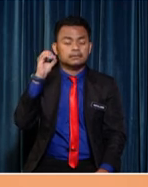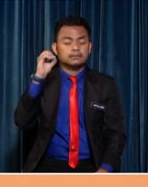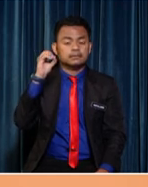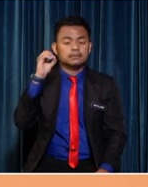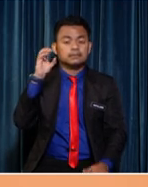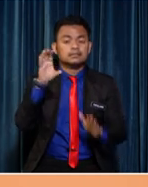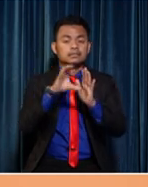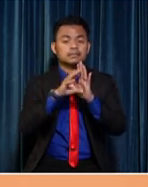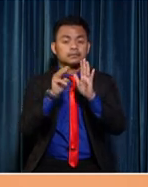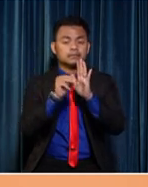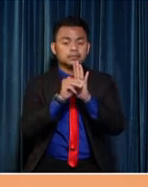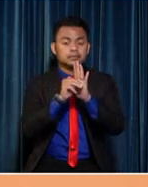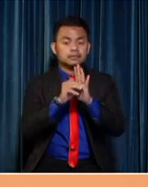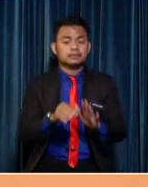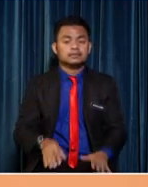670 centimeters.